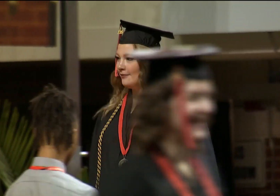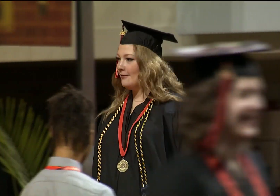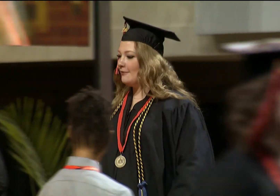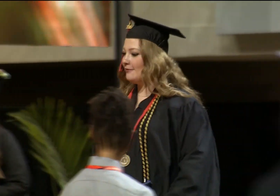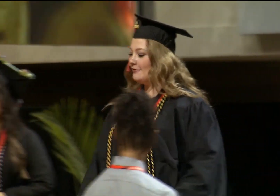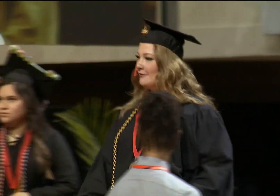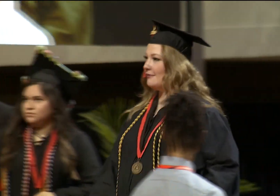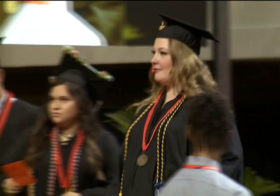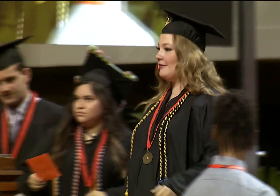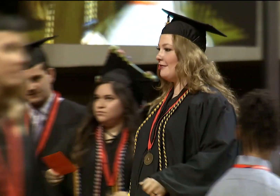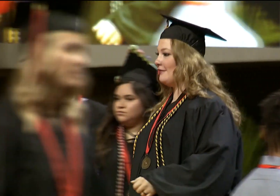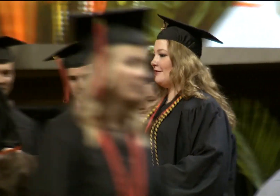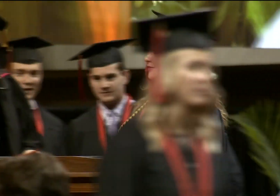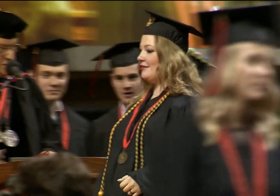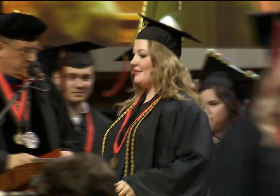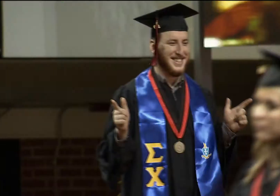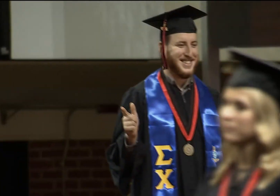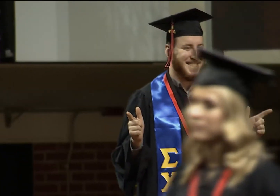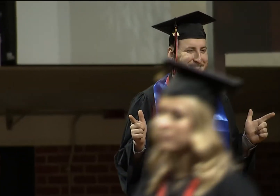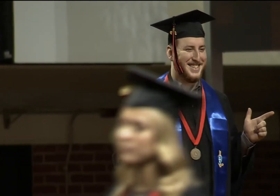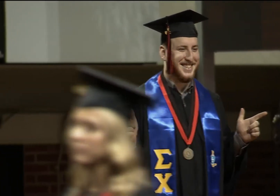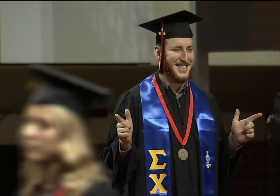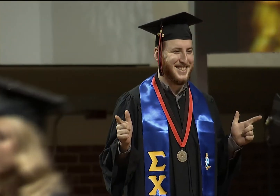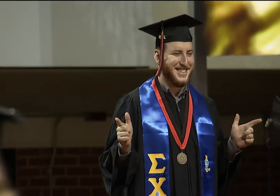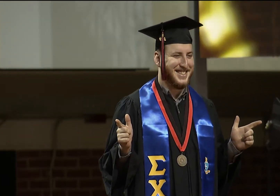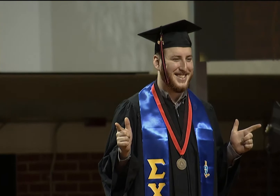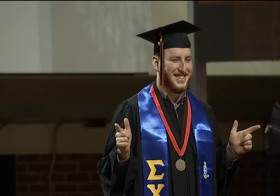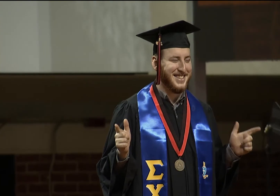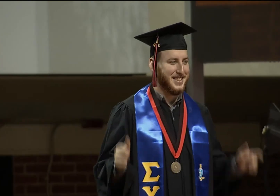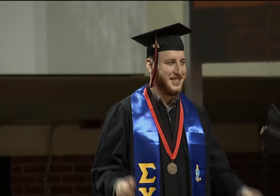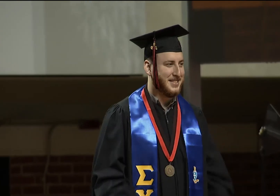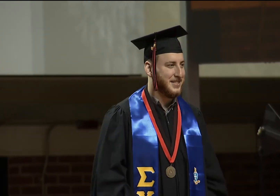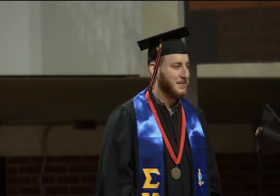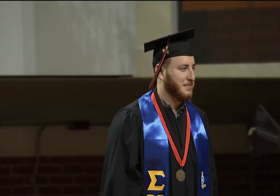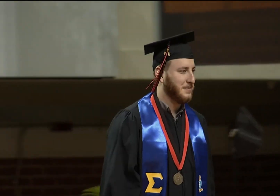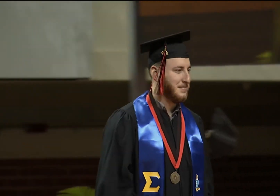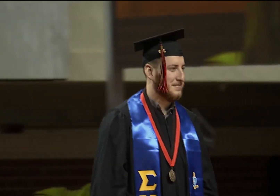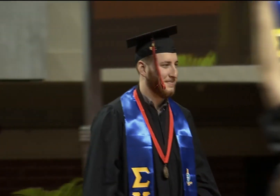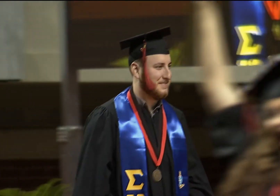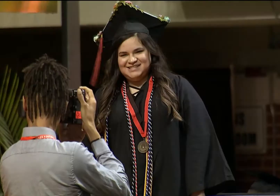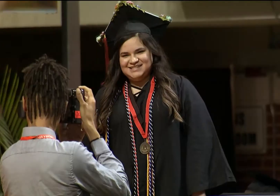Cheyenne Rosemarie Phillips. David McDonald.